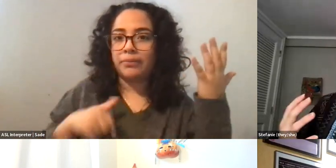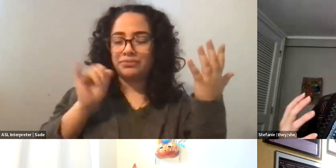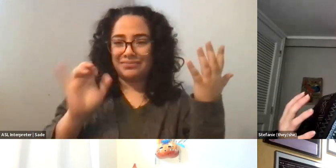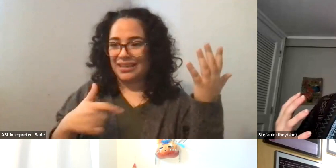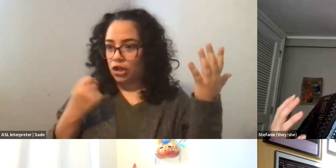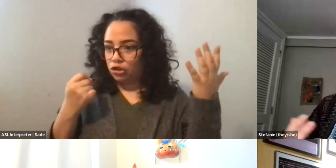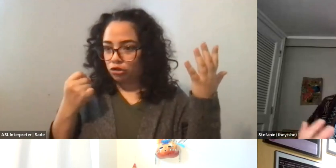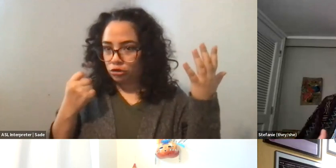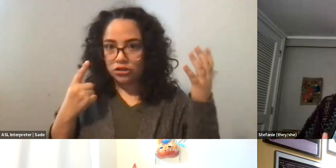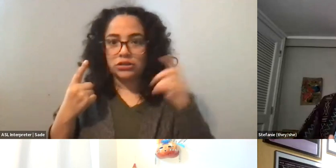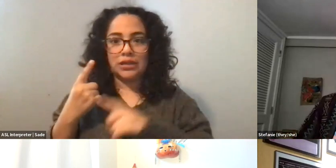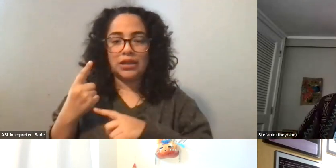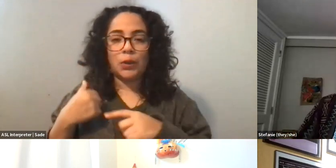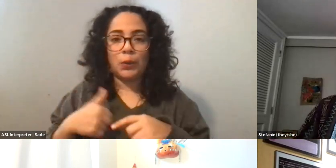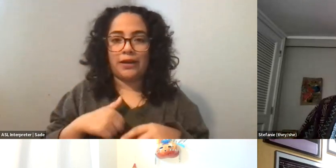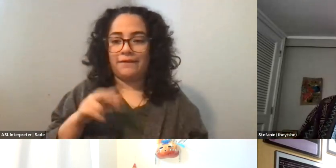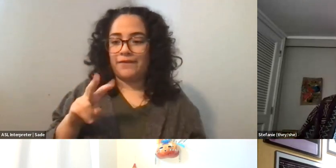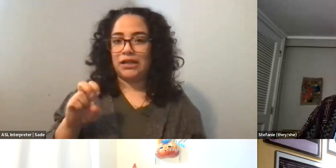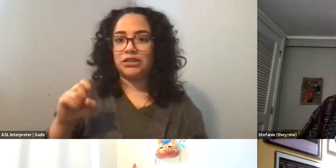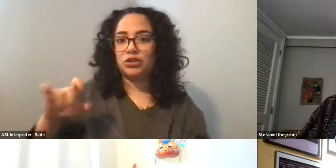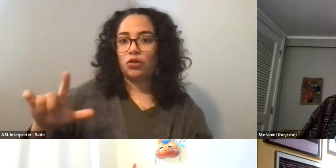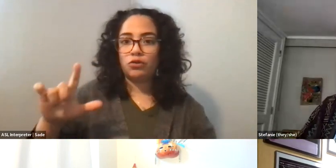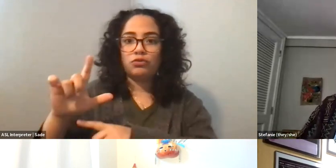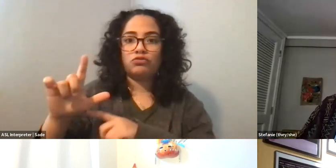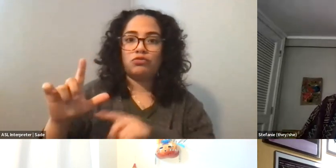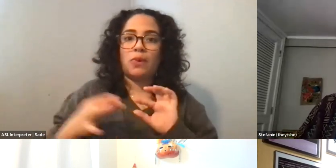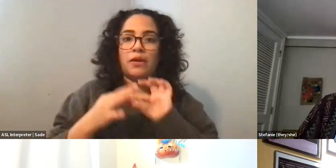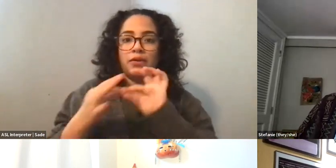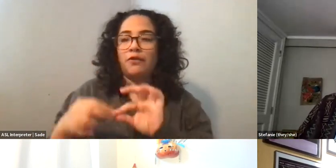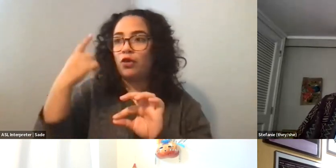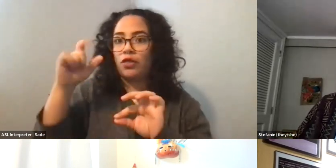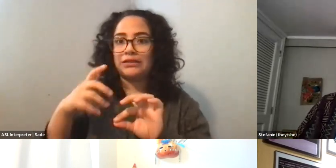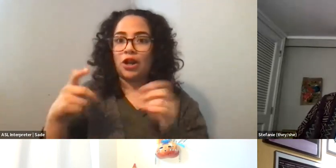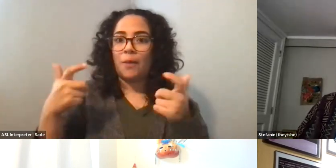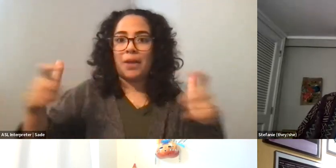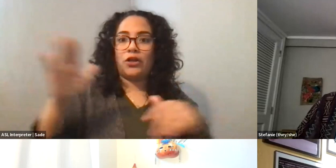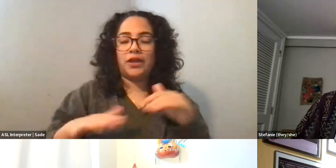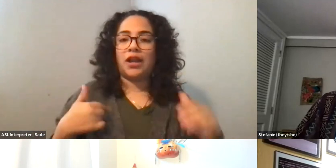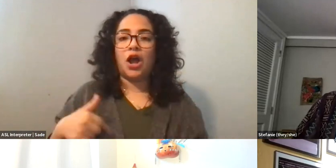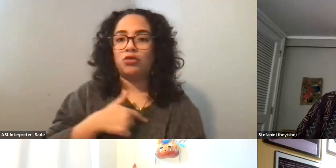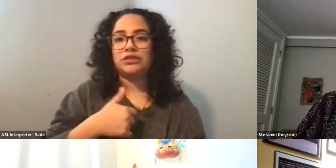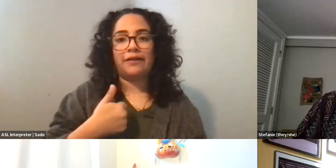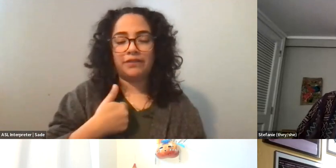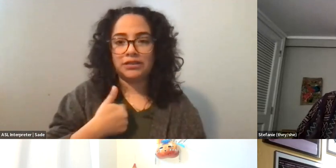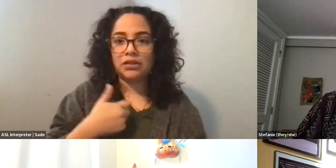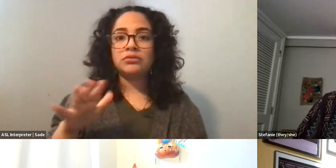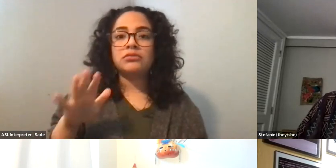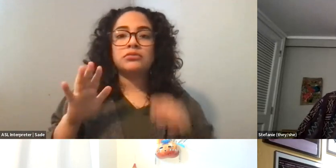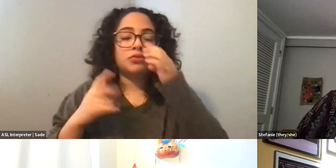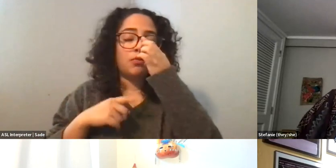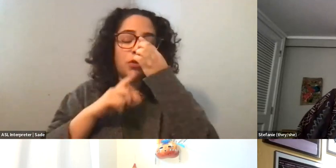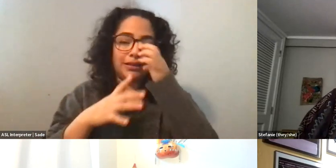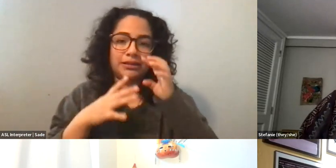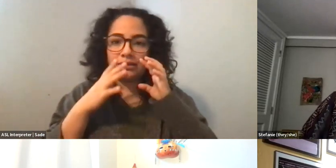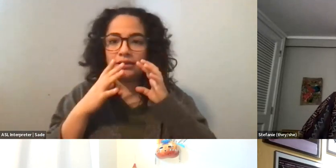are vessels for oftentimes things that are much larger and bigger than ourselves. And I'm really interested in seeing,